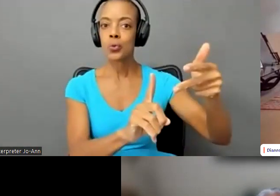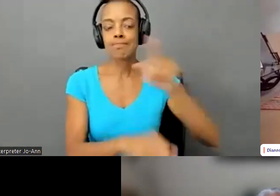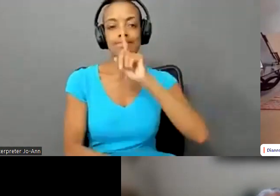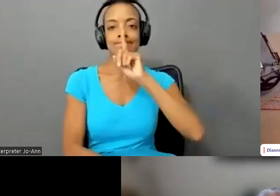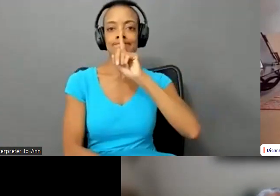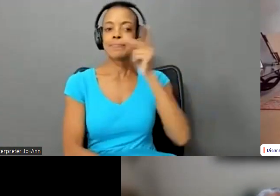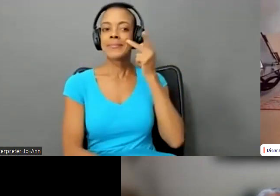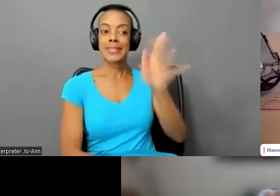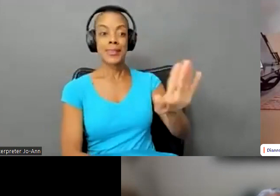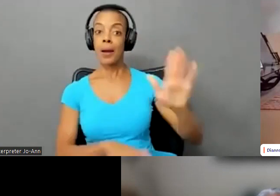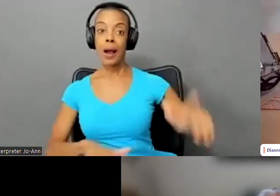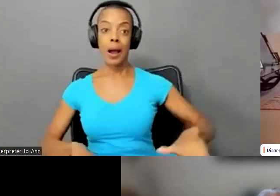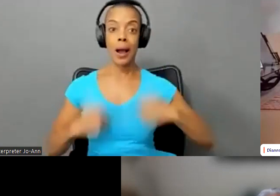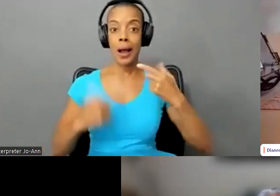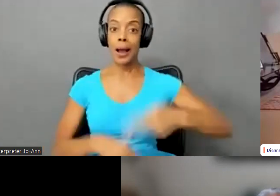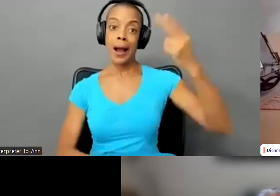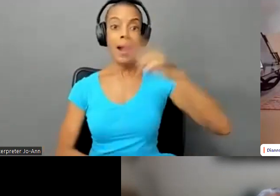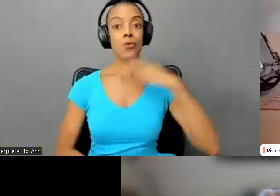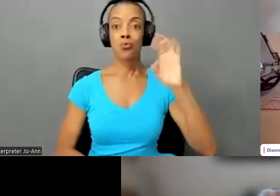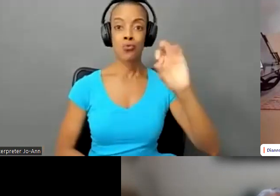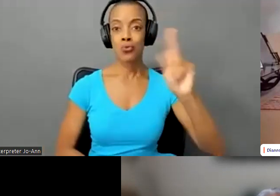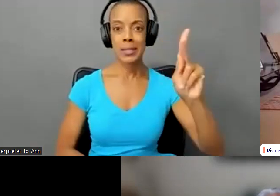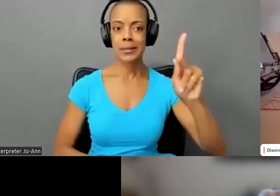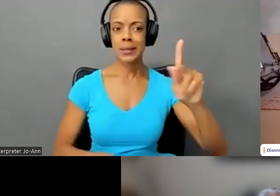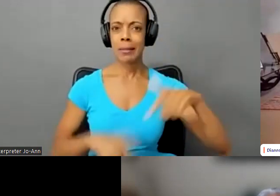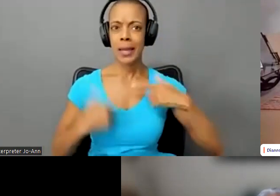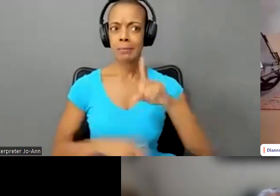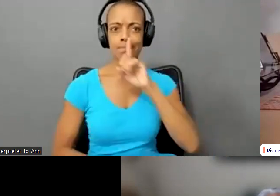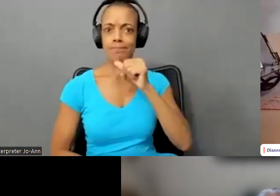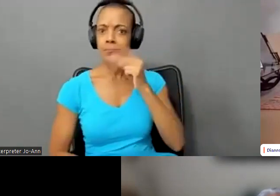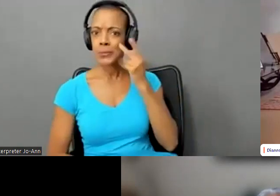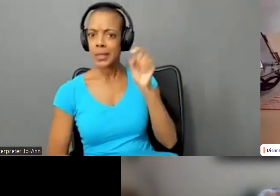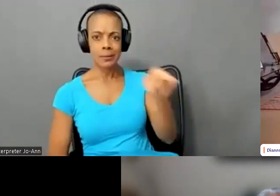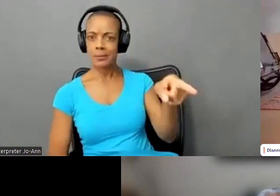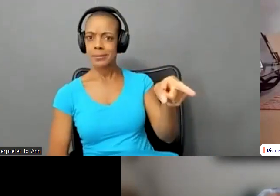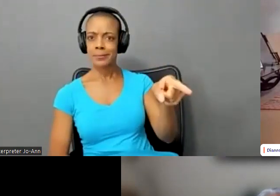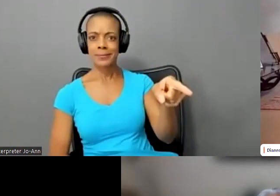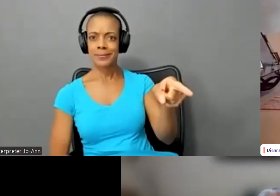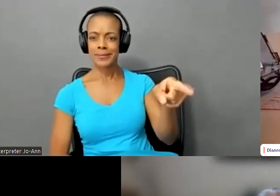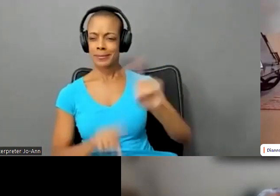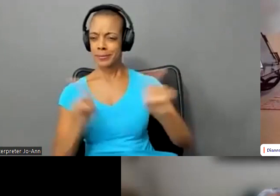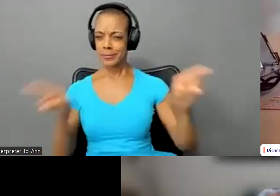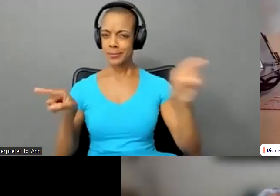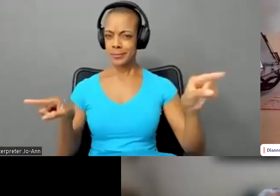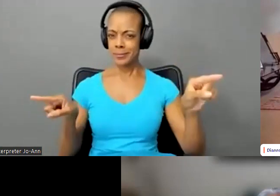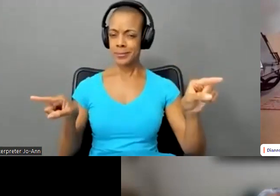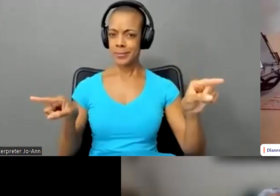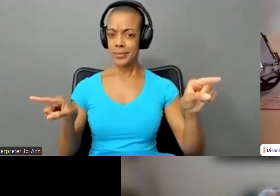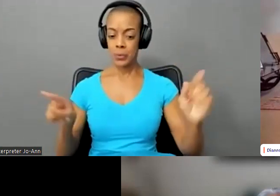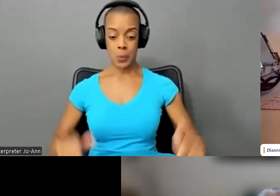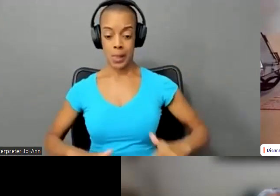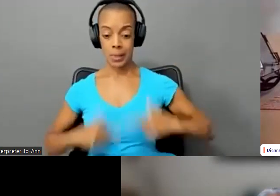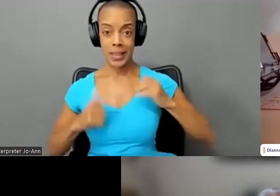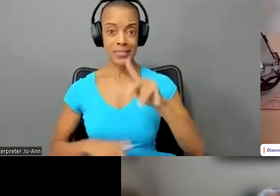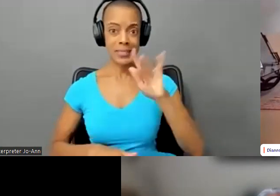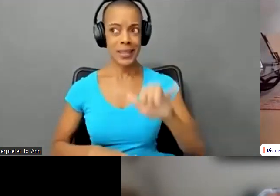don't often hear the high-risk lifestyle, and really a lifestyle of being abused isn't really